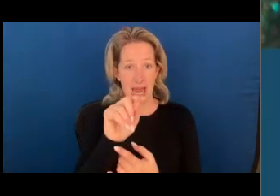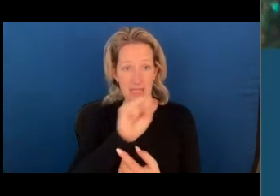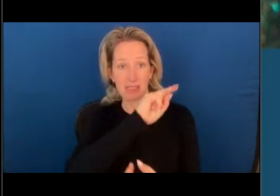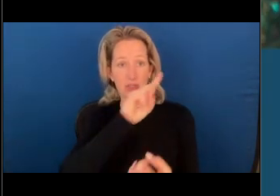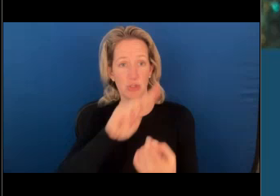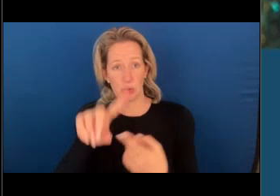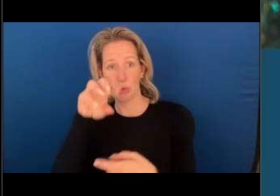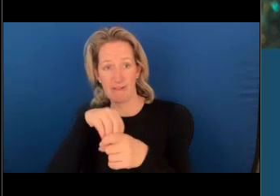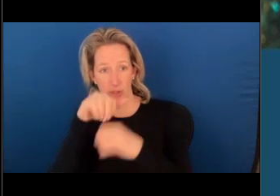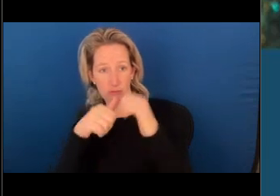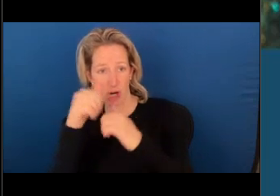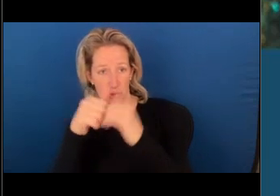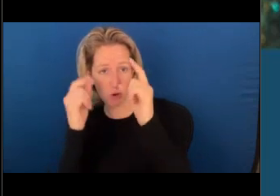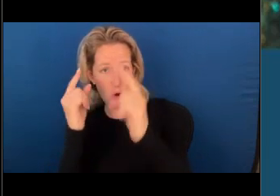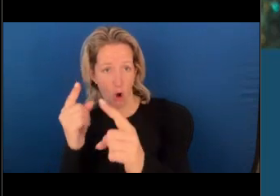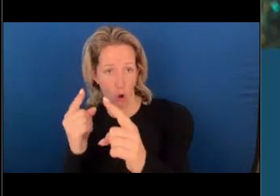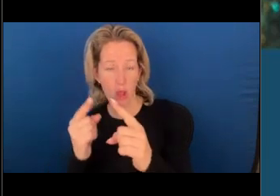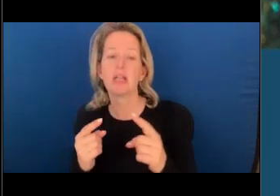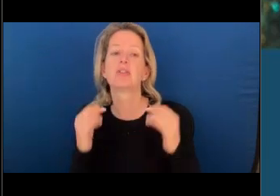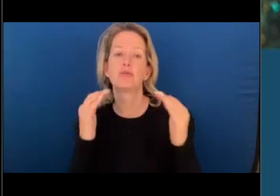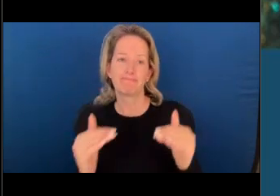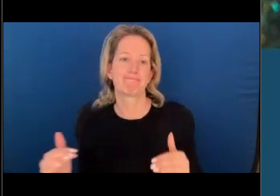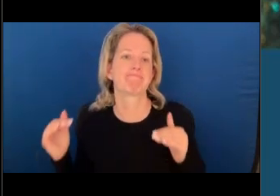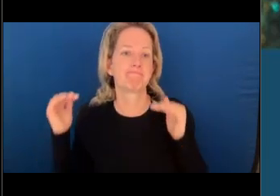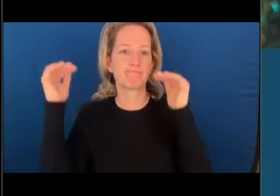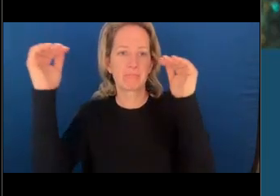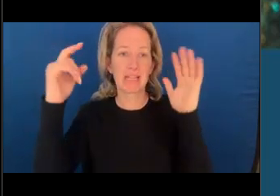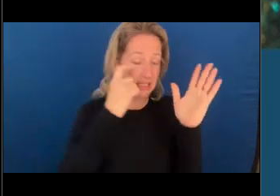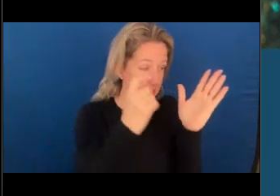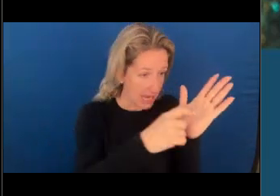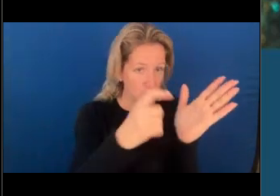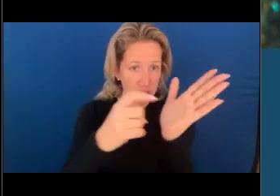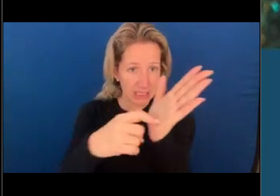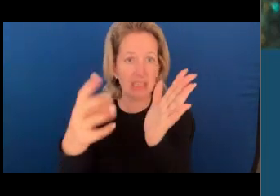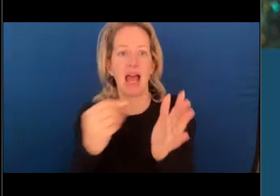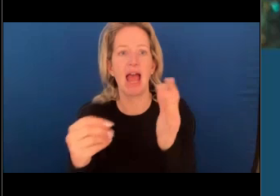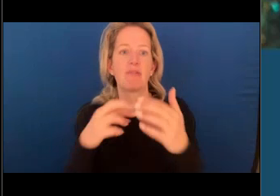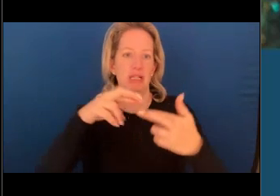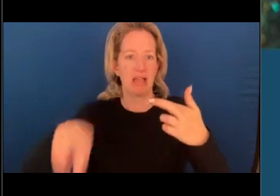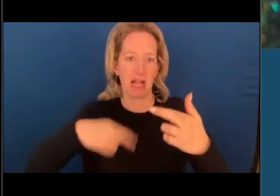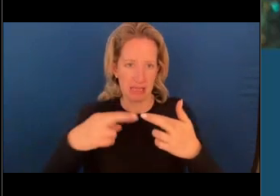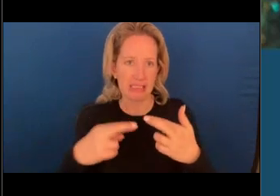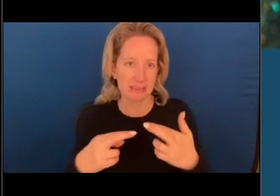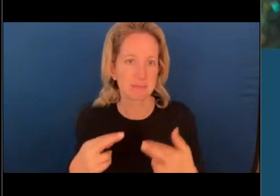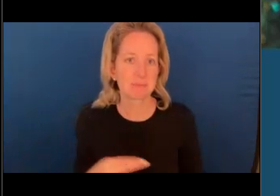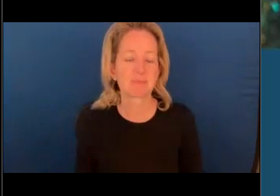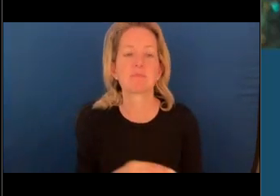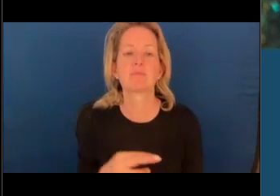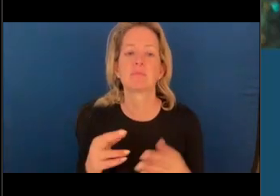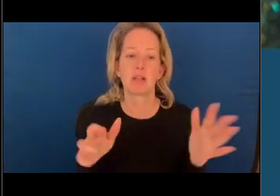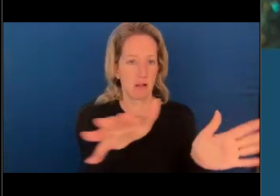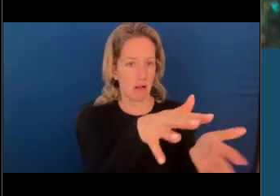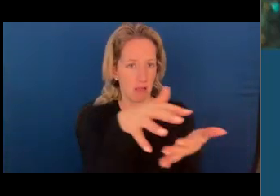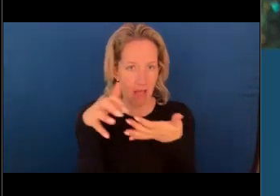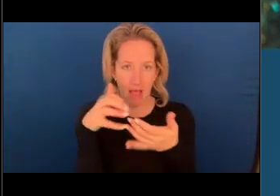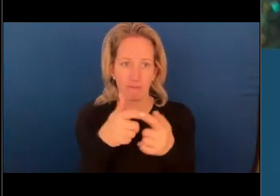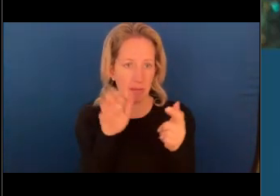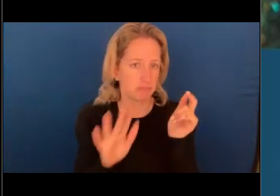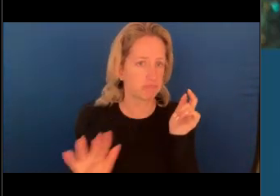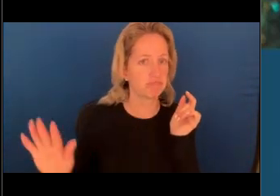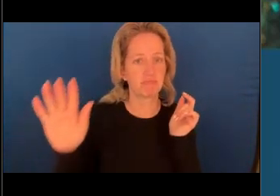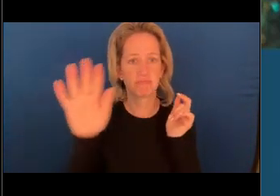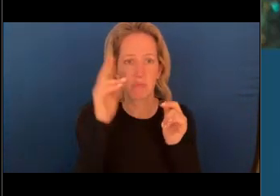to scale up the detection, removal, and recycling of all this debris into collecting it from around the Hawaiian